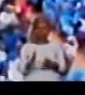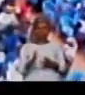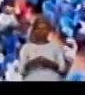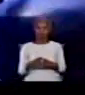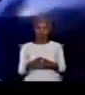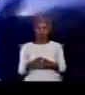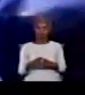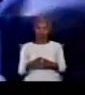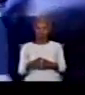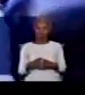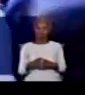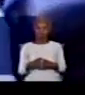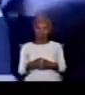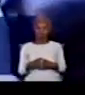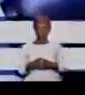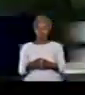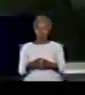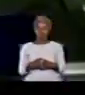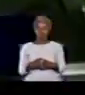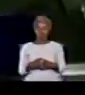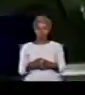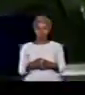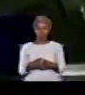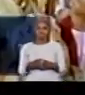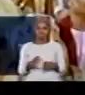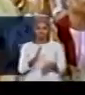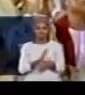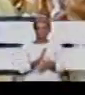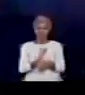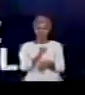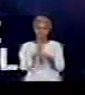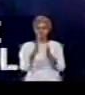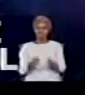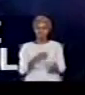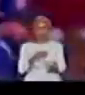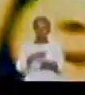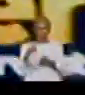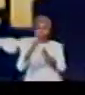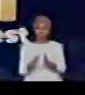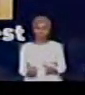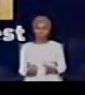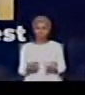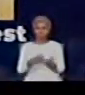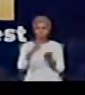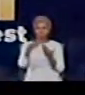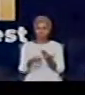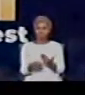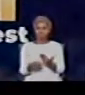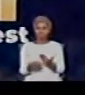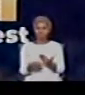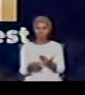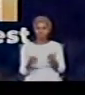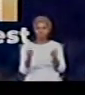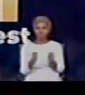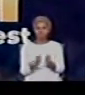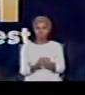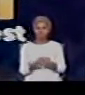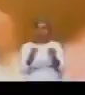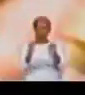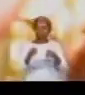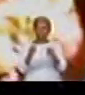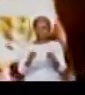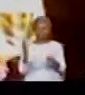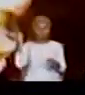wise lift up herself. You see, the problem of this woman had continued for